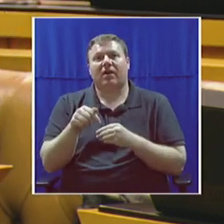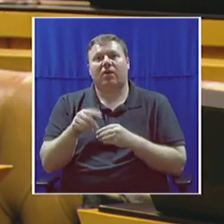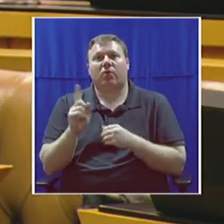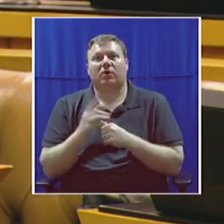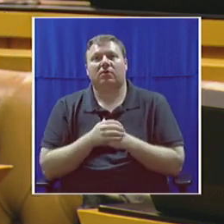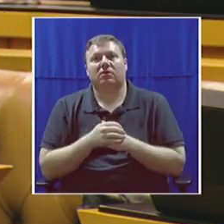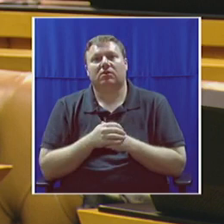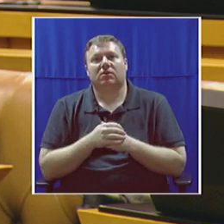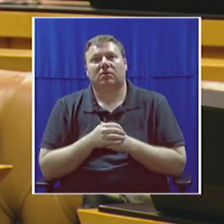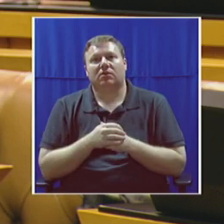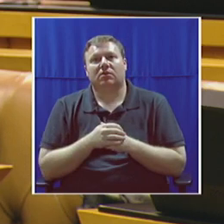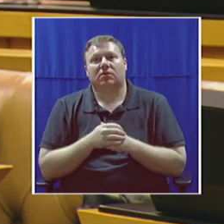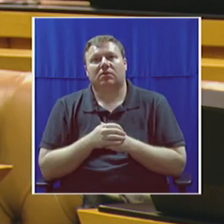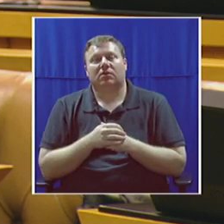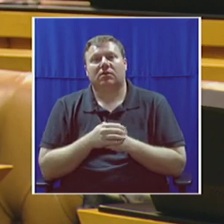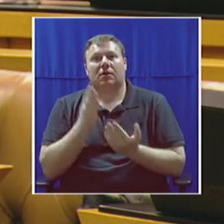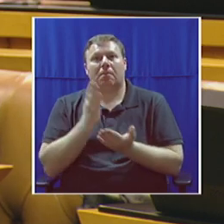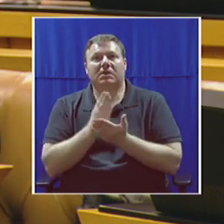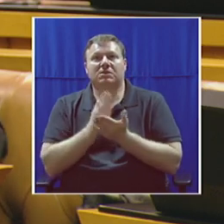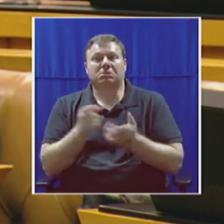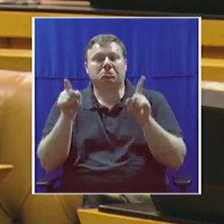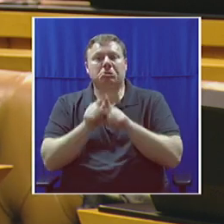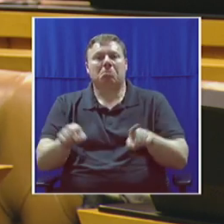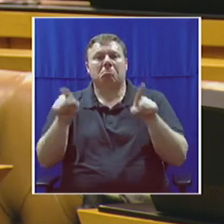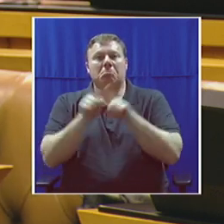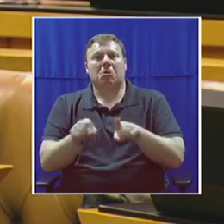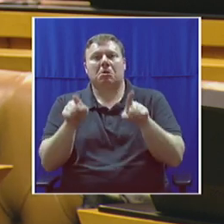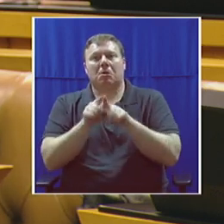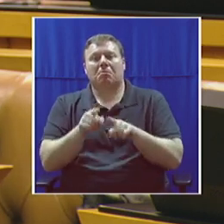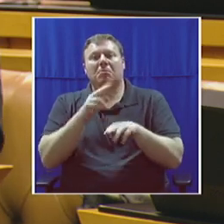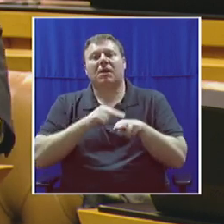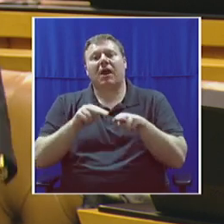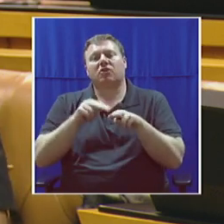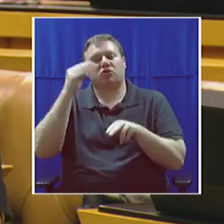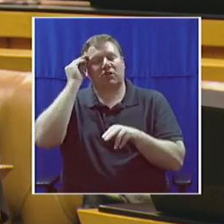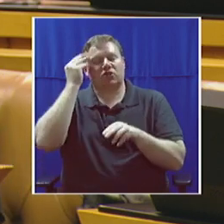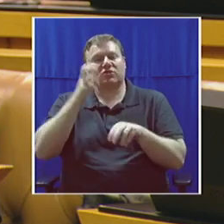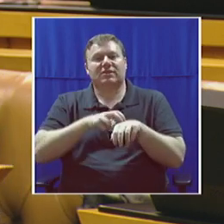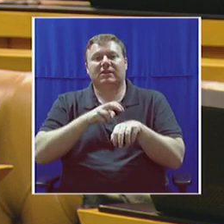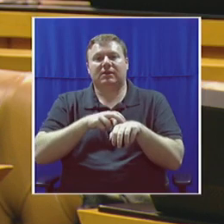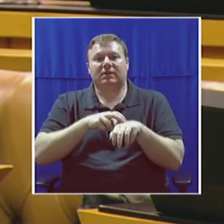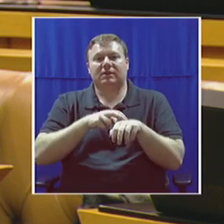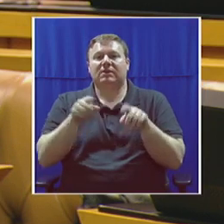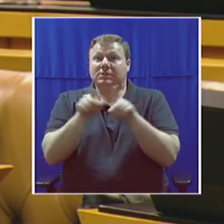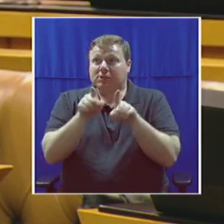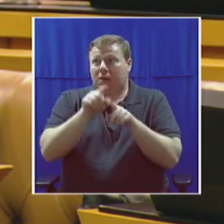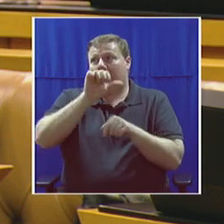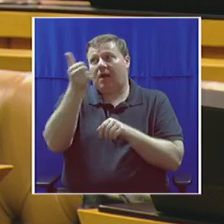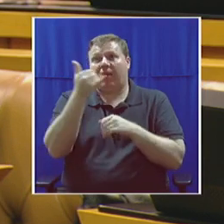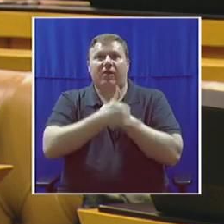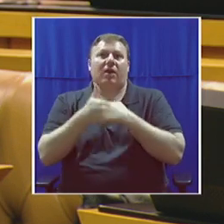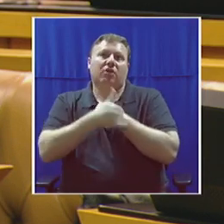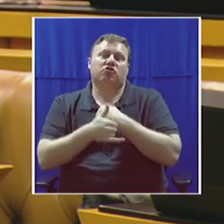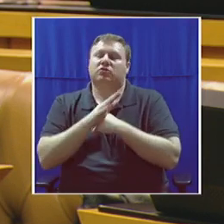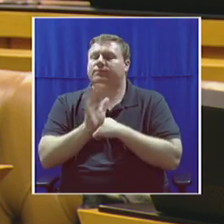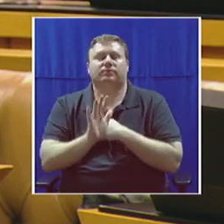comply and relegate a national interest and needs to the back Banner when we do